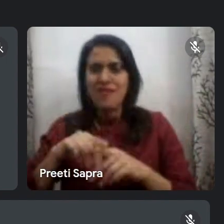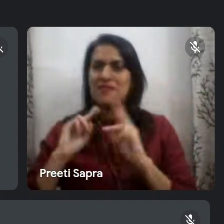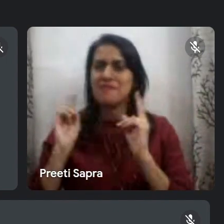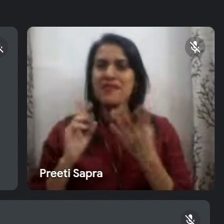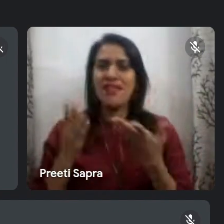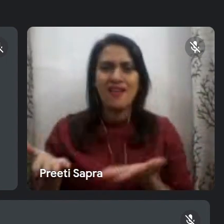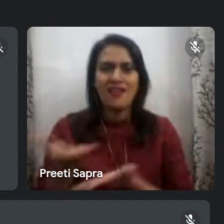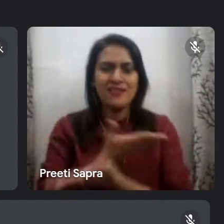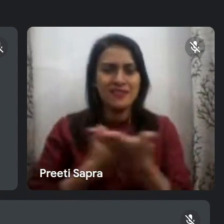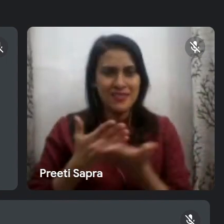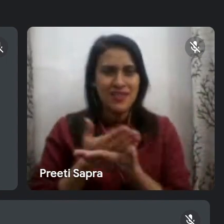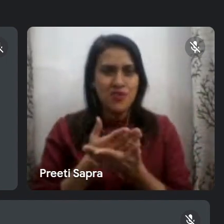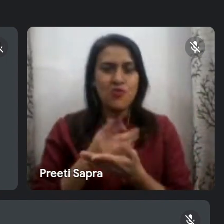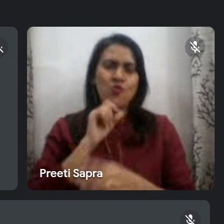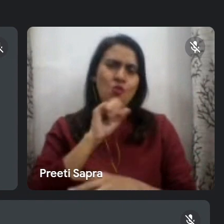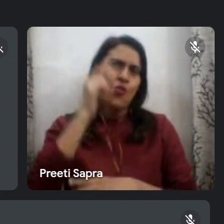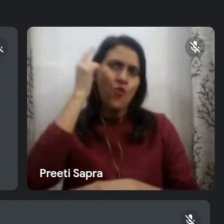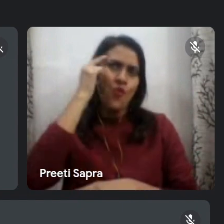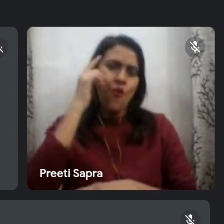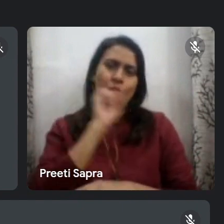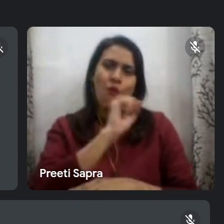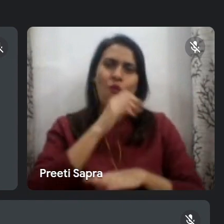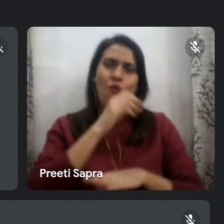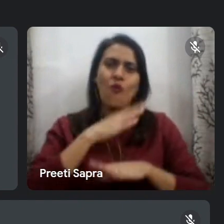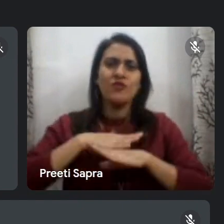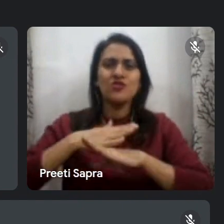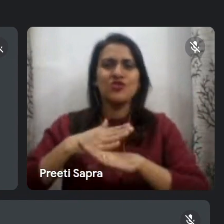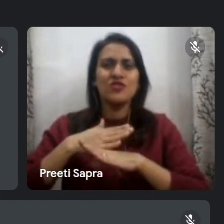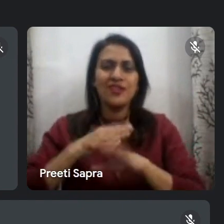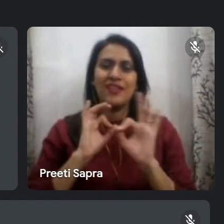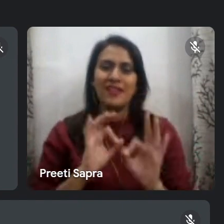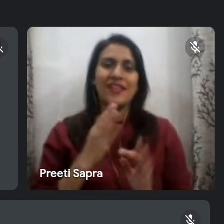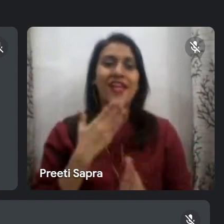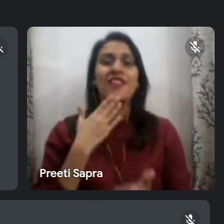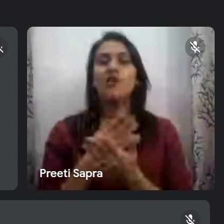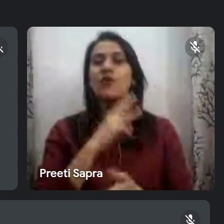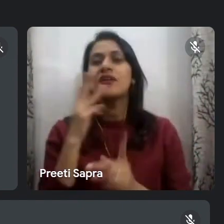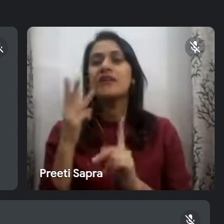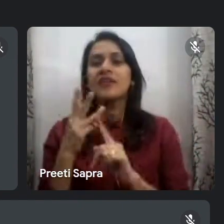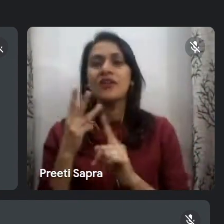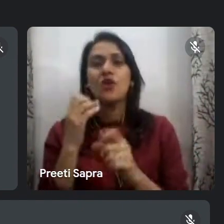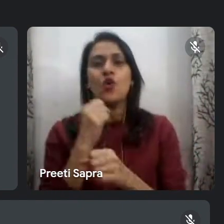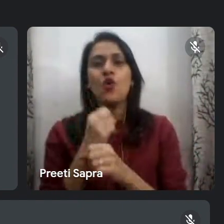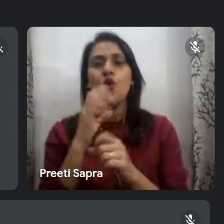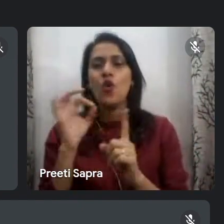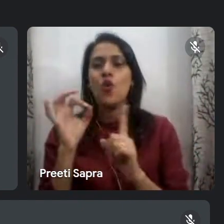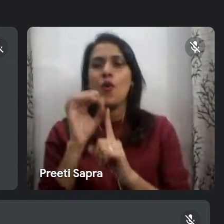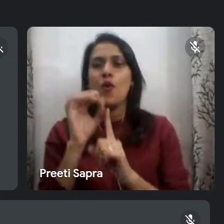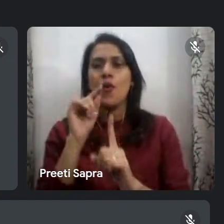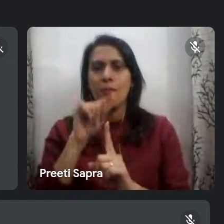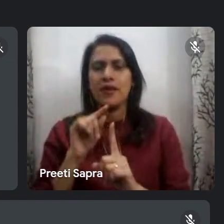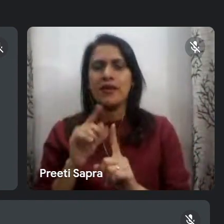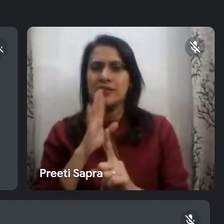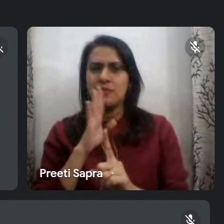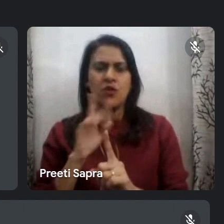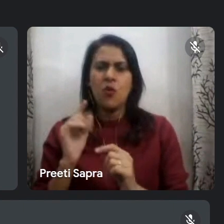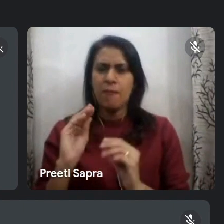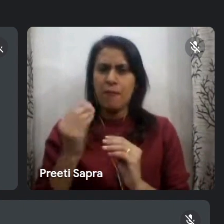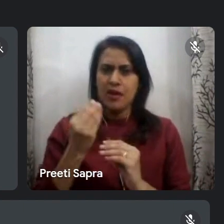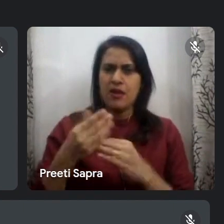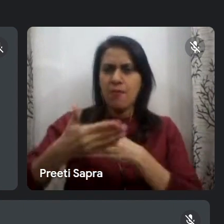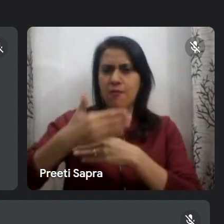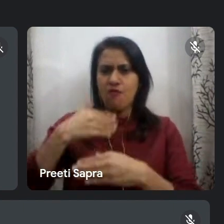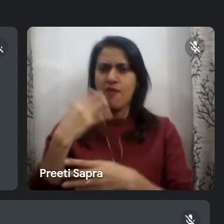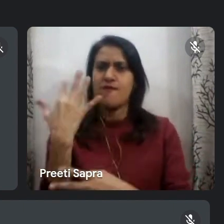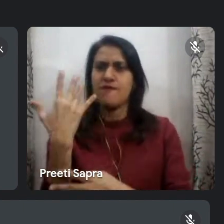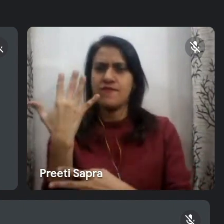Right. So we have Gopi talking next, but before that, I think we'll take a short break for 5 minutes.